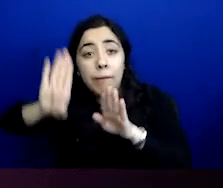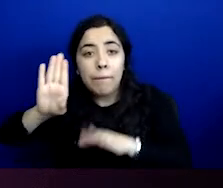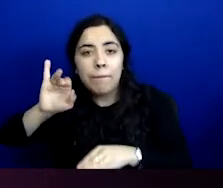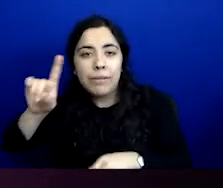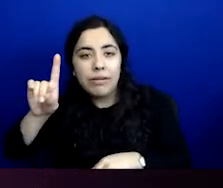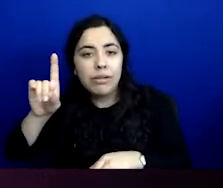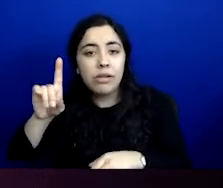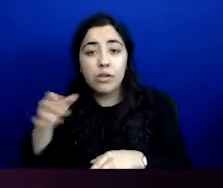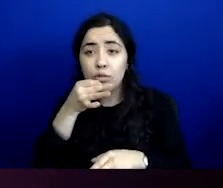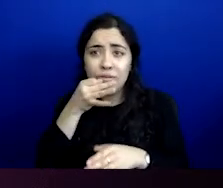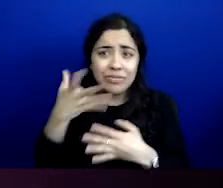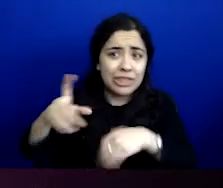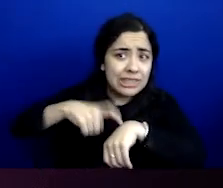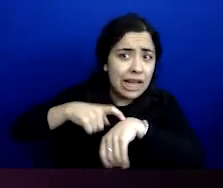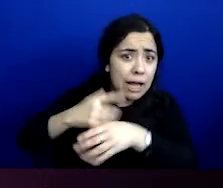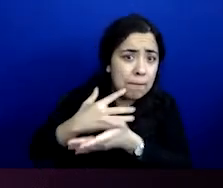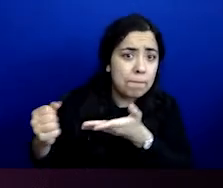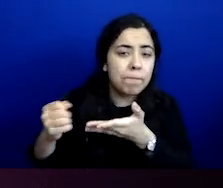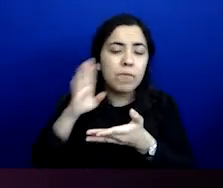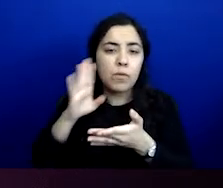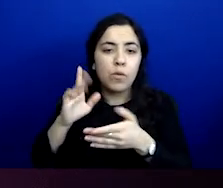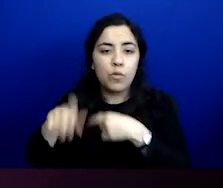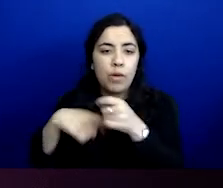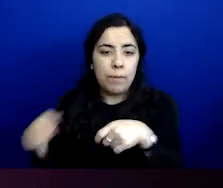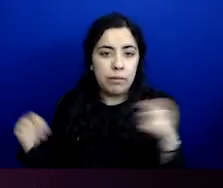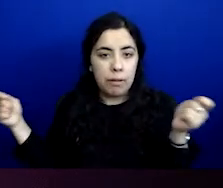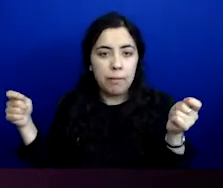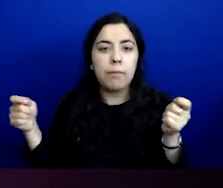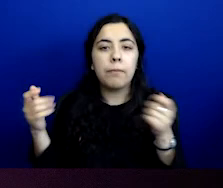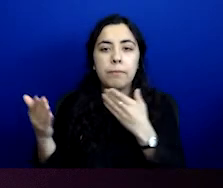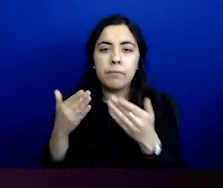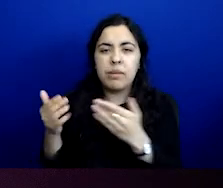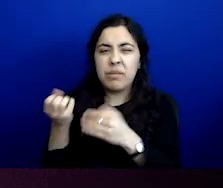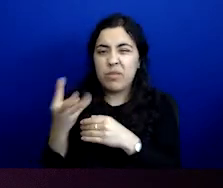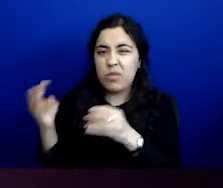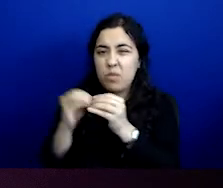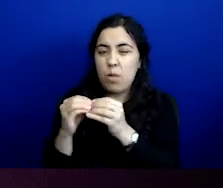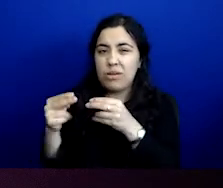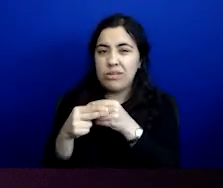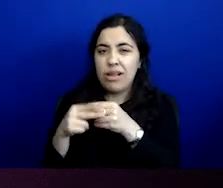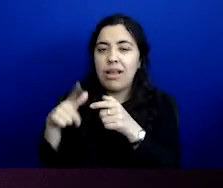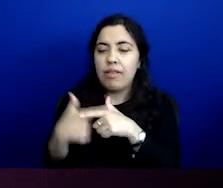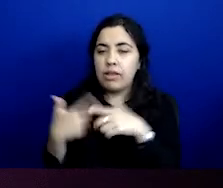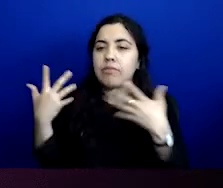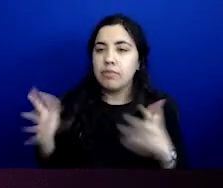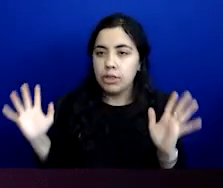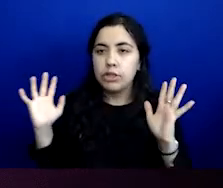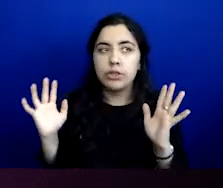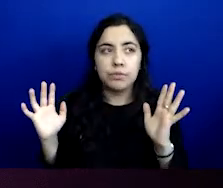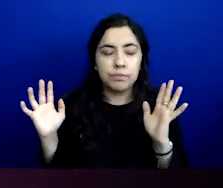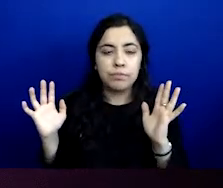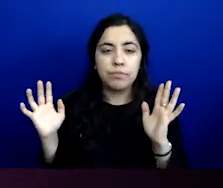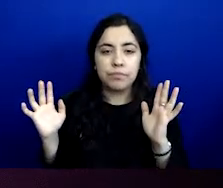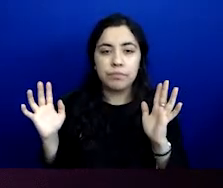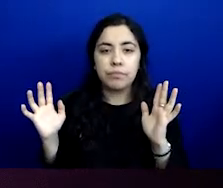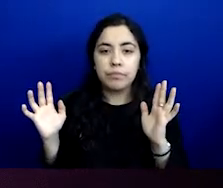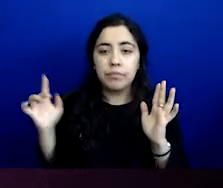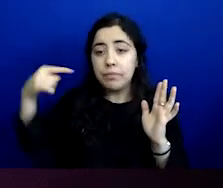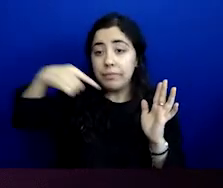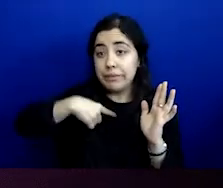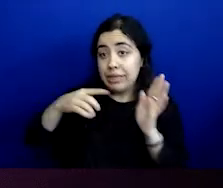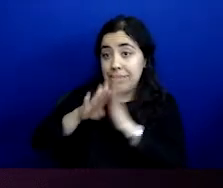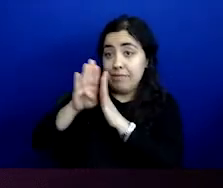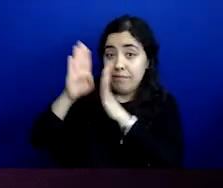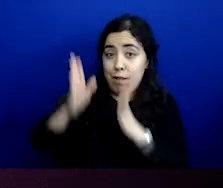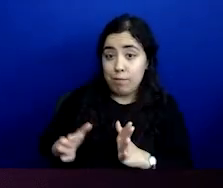getting close to being done on time, so I'm going to kind of like wrap this up with maybe a couple more slides and then we'll be done. But like me as a